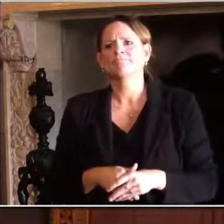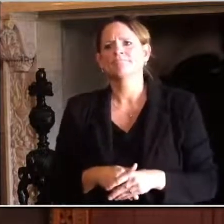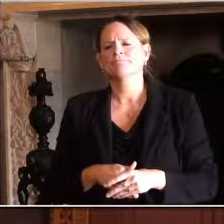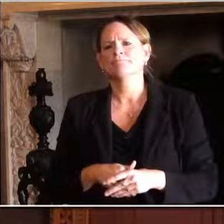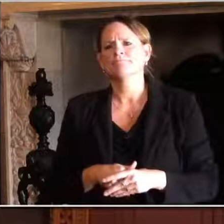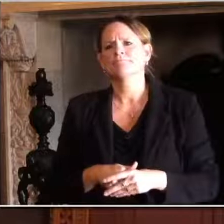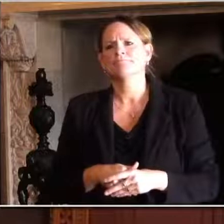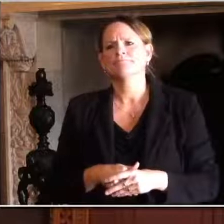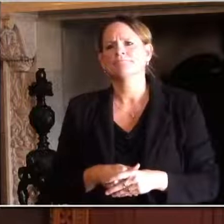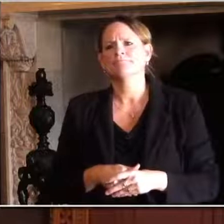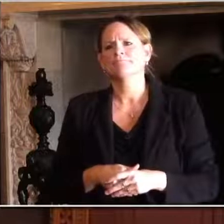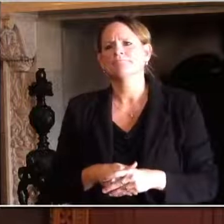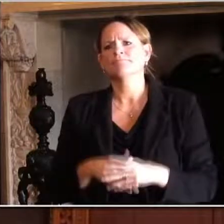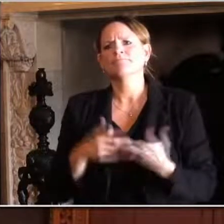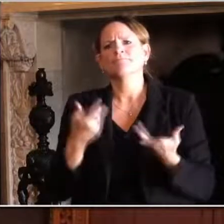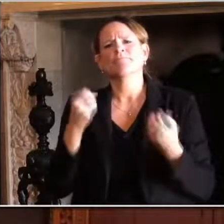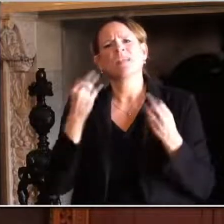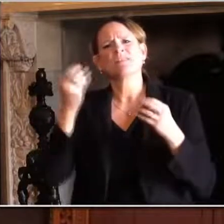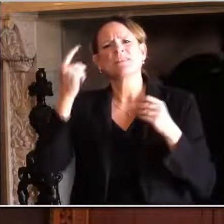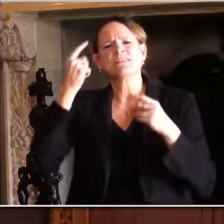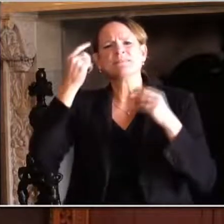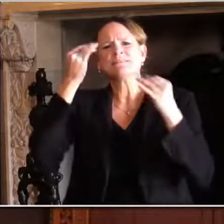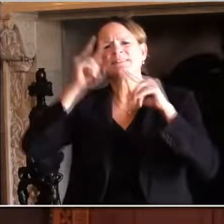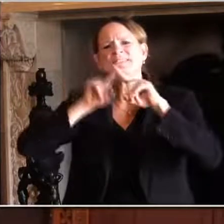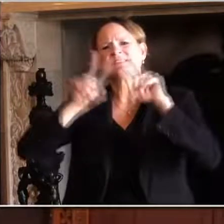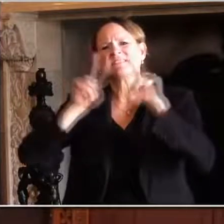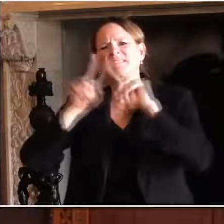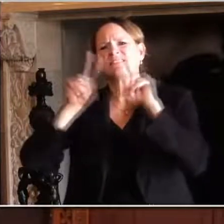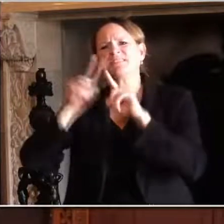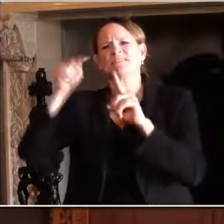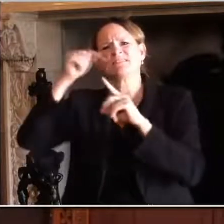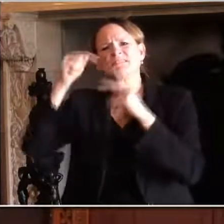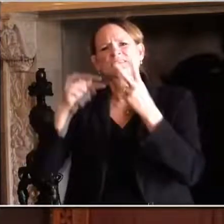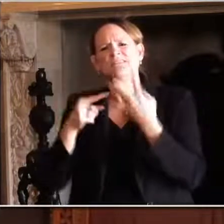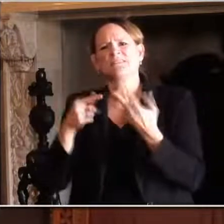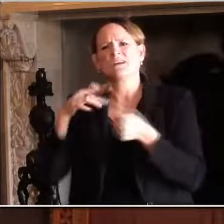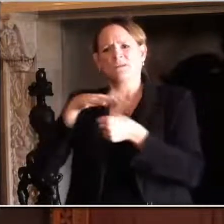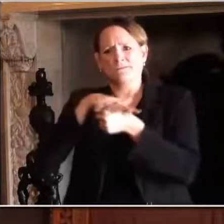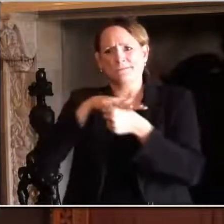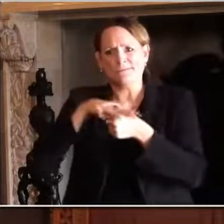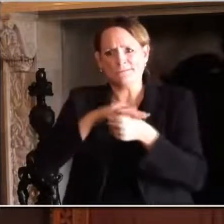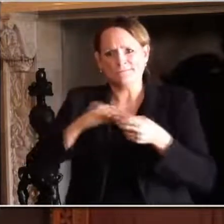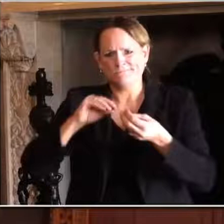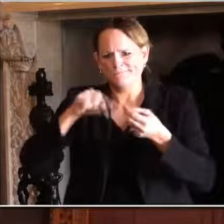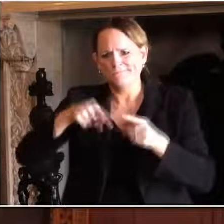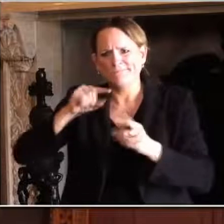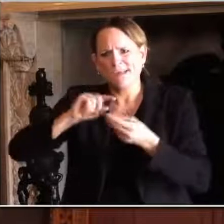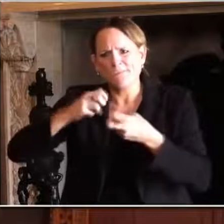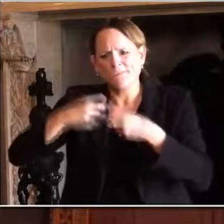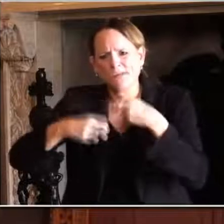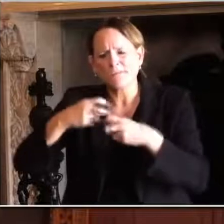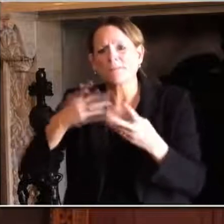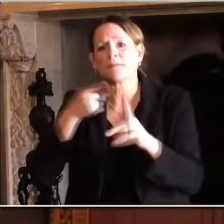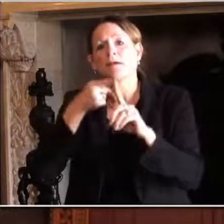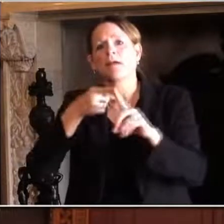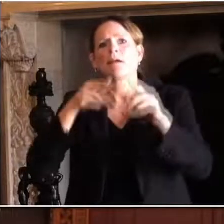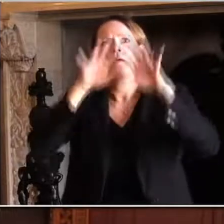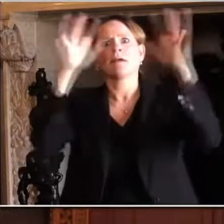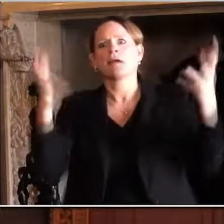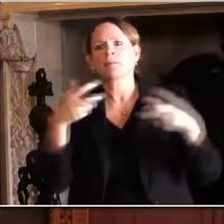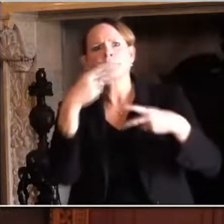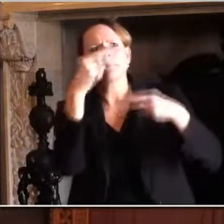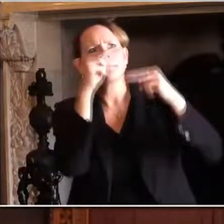there's other things that have to be considered that are local, and the type of facilities they have is certainly one that, and